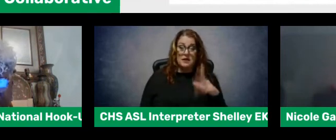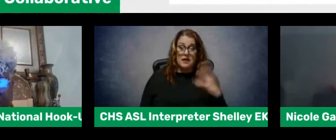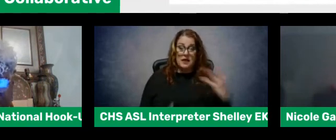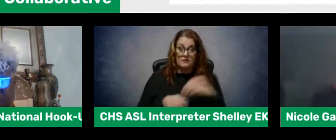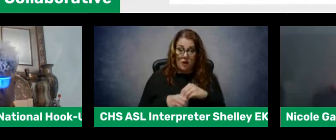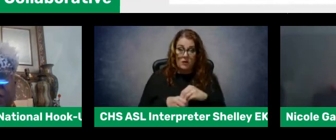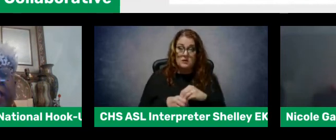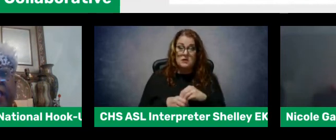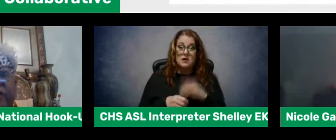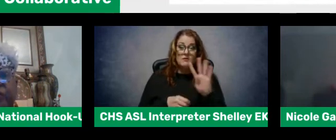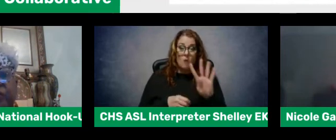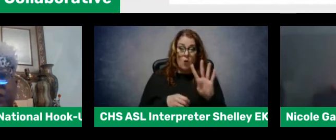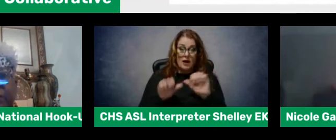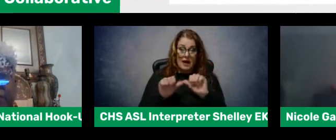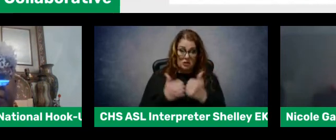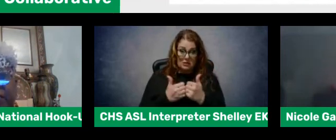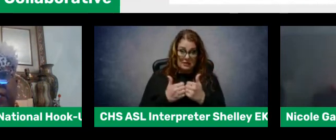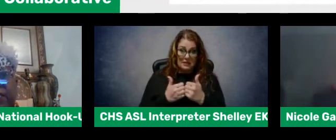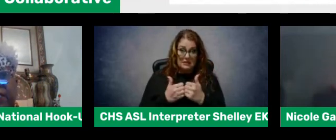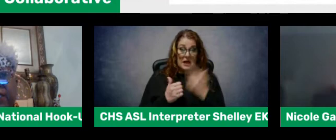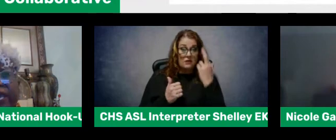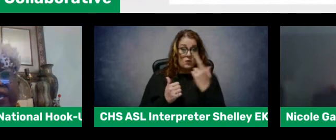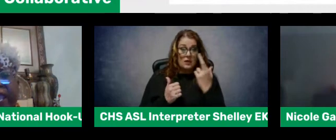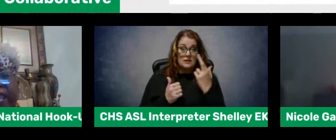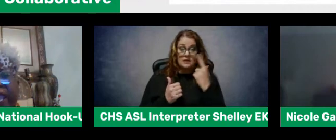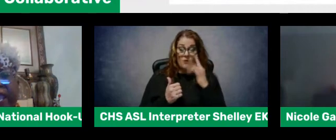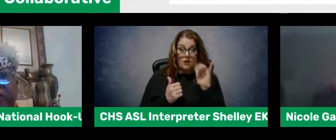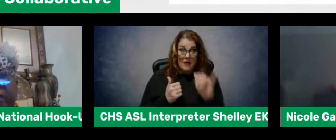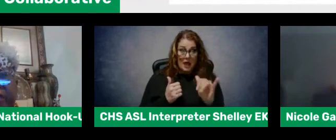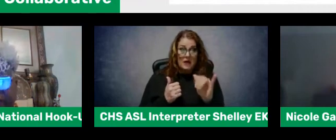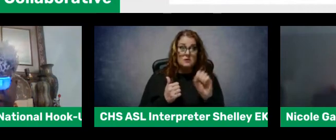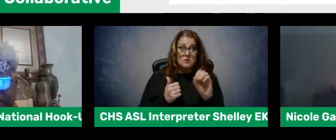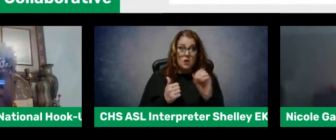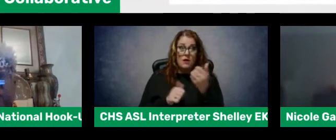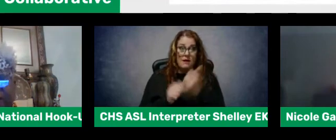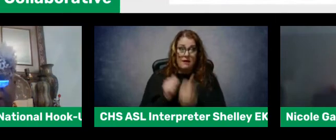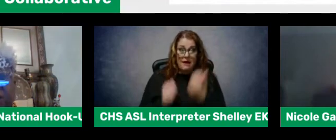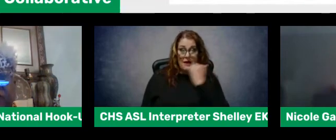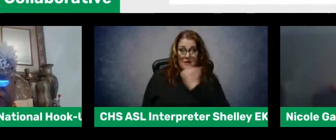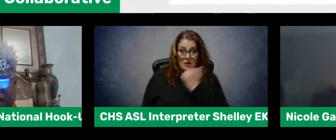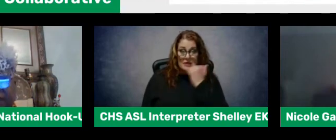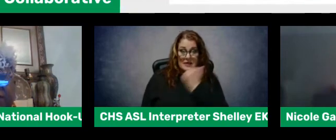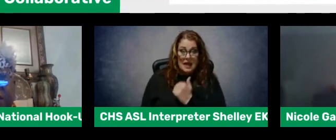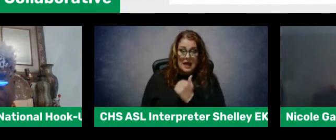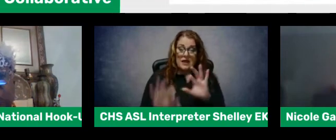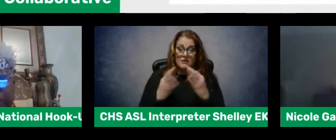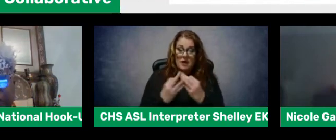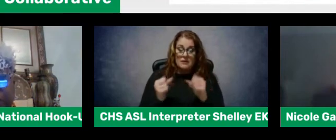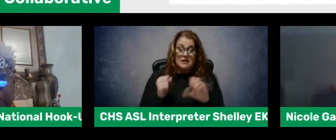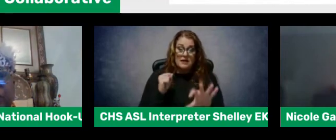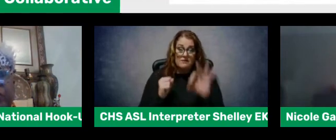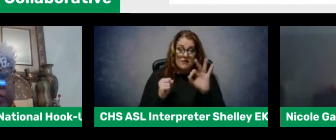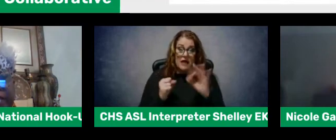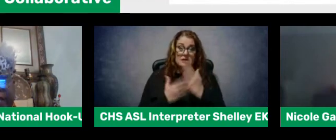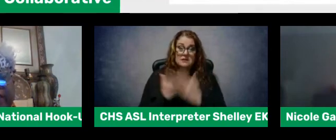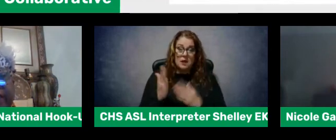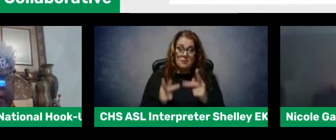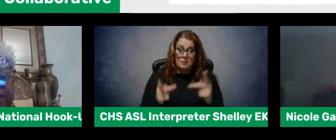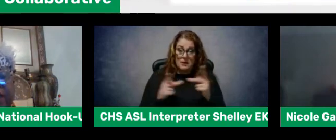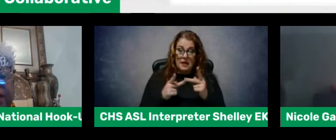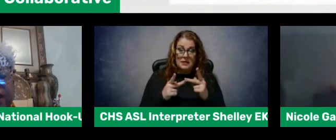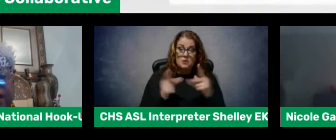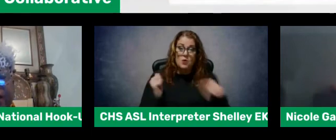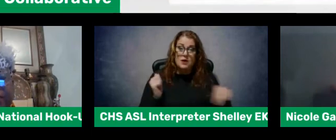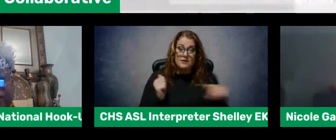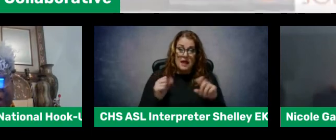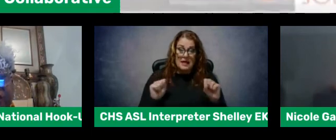4 agencies, and the reason being is so that every day families could find somewhere where they